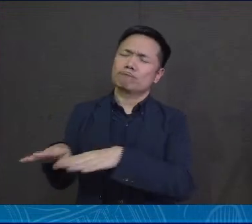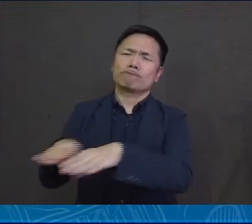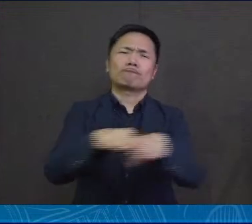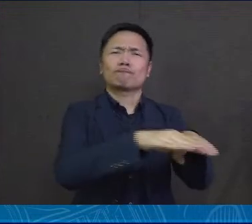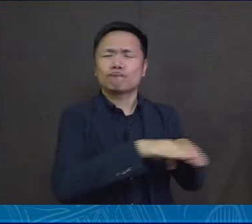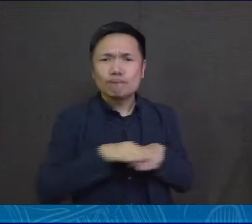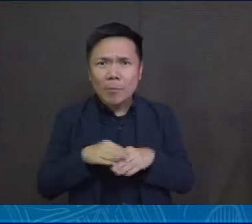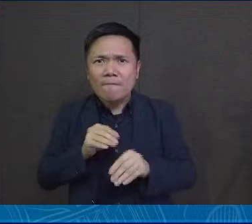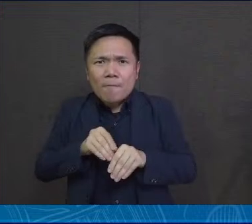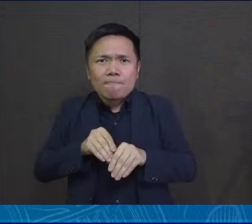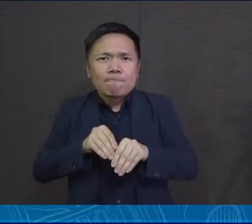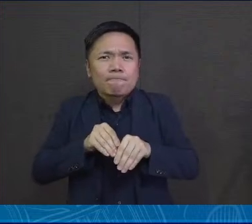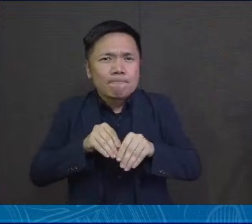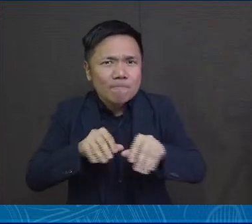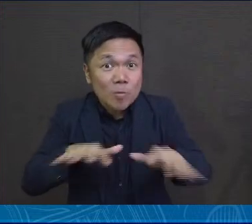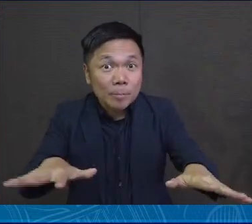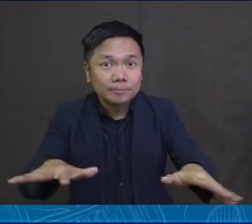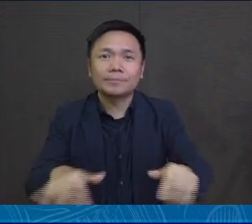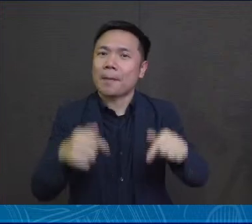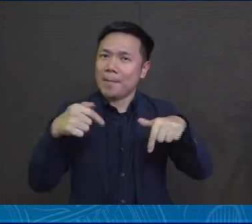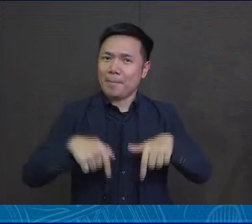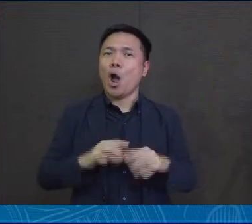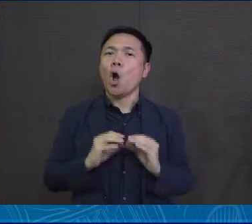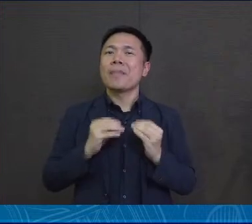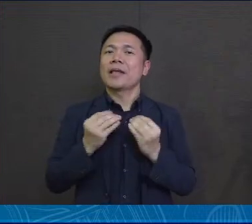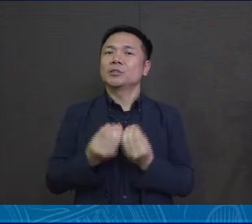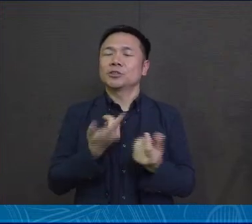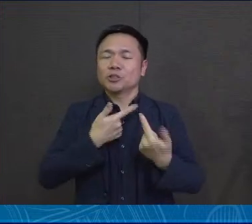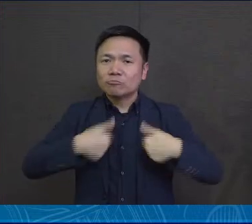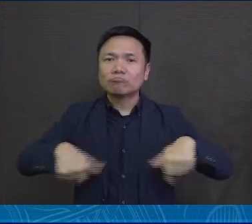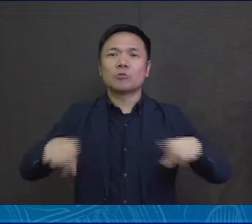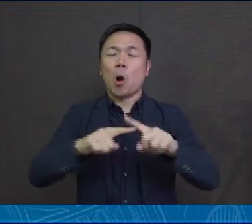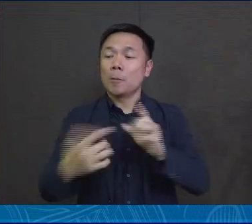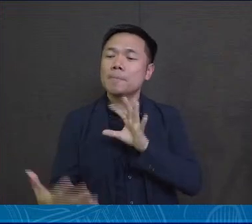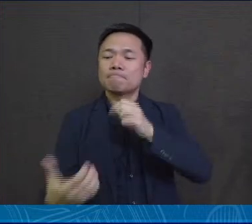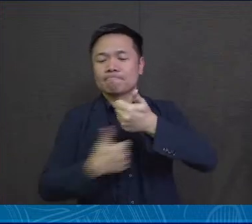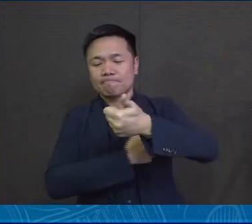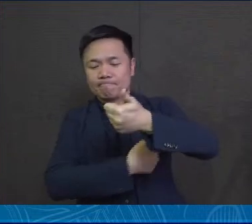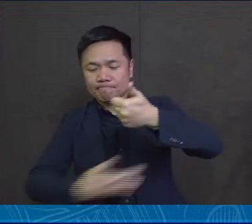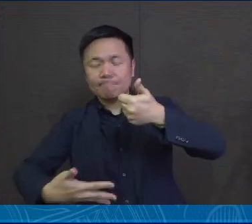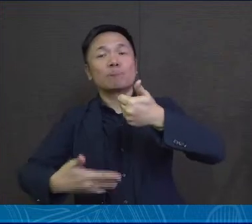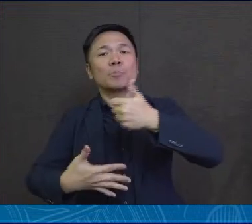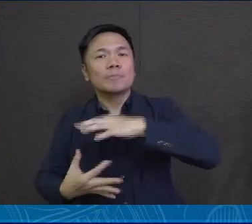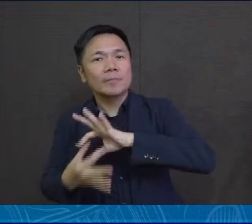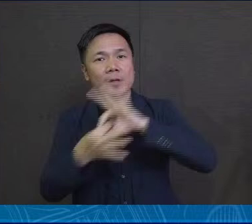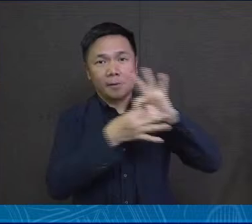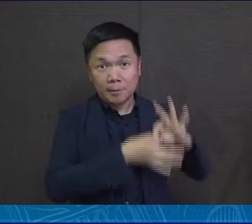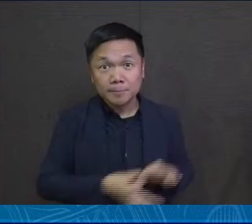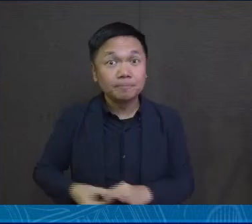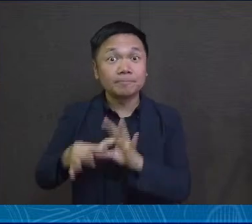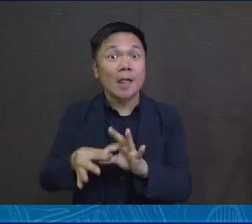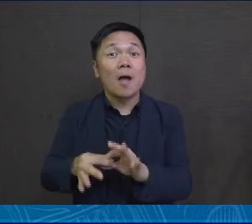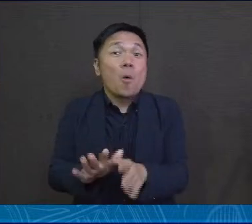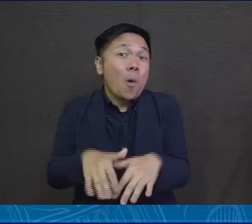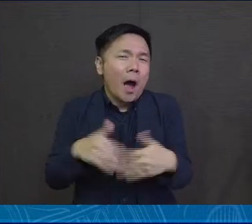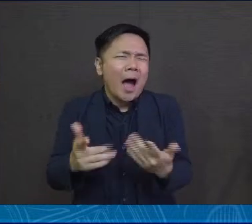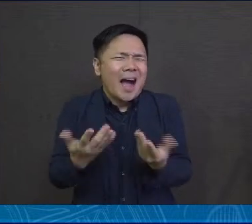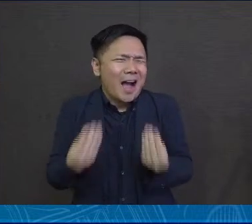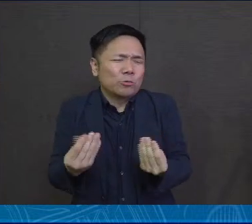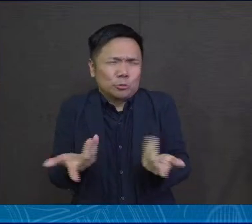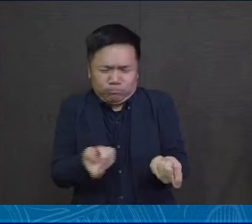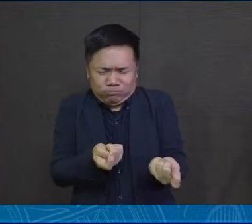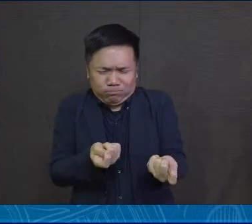but we are trying to, through NEMA and through our state partner agencies, to actually work through what might that look